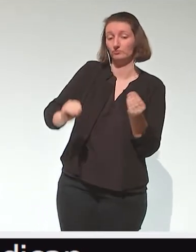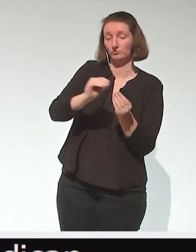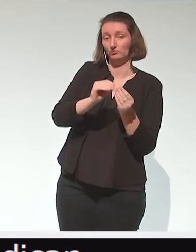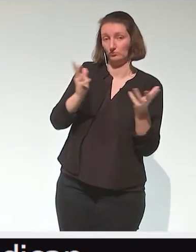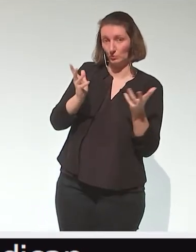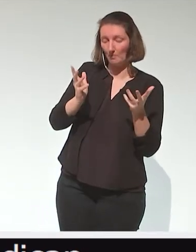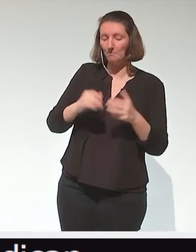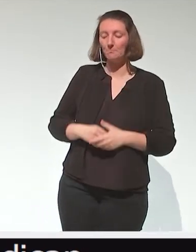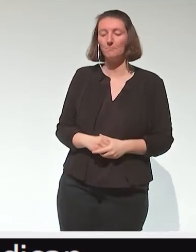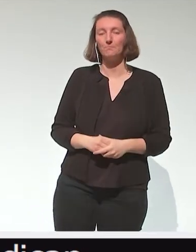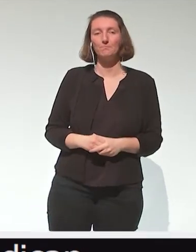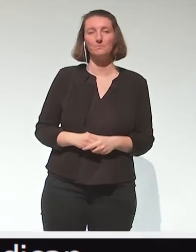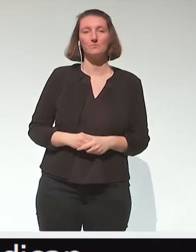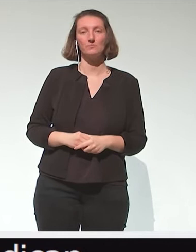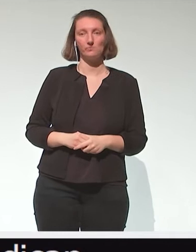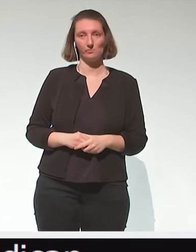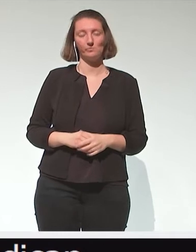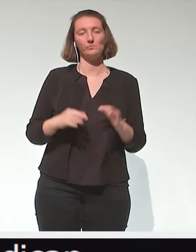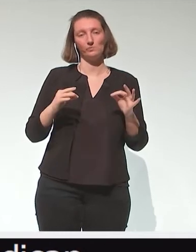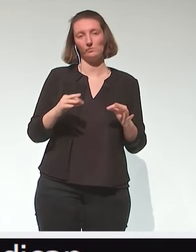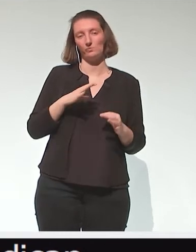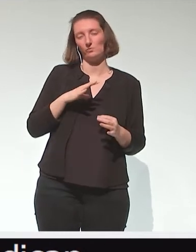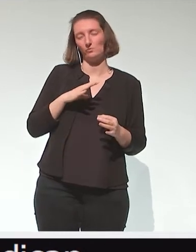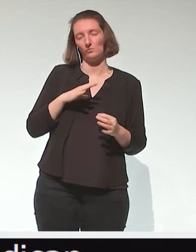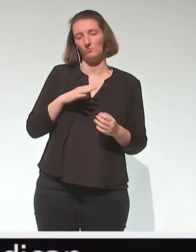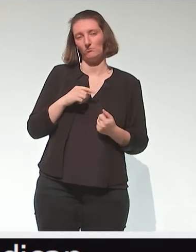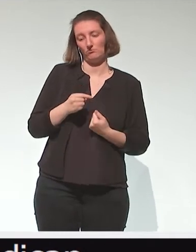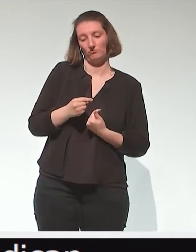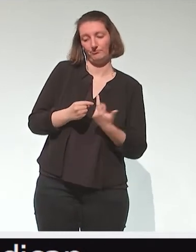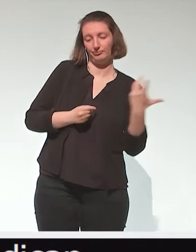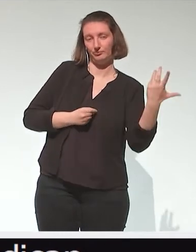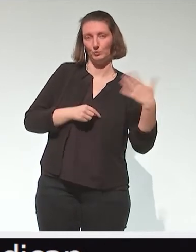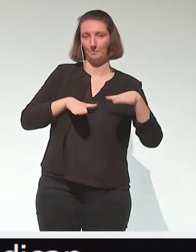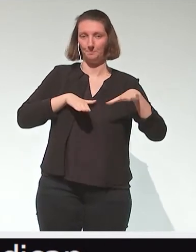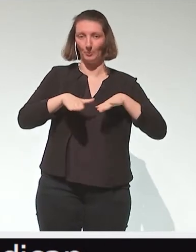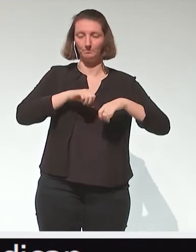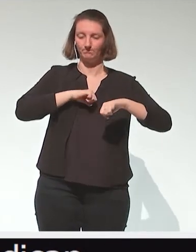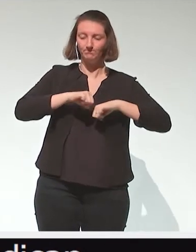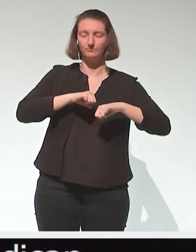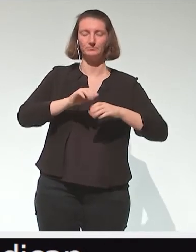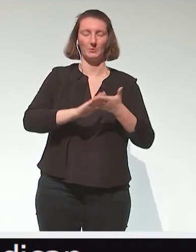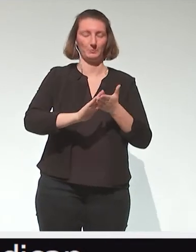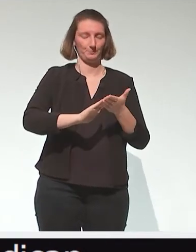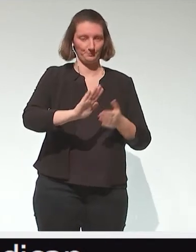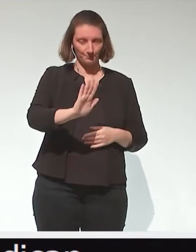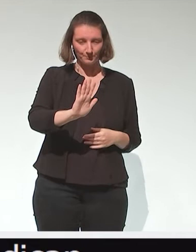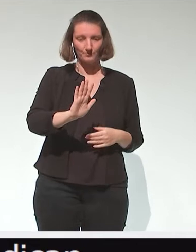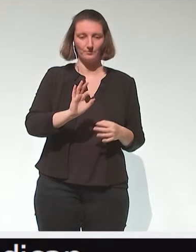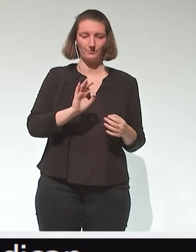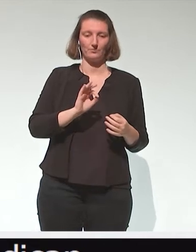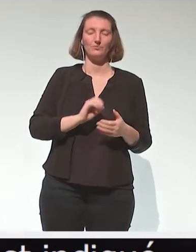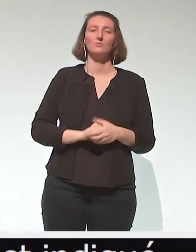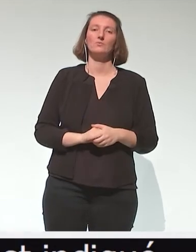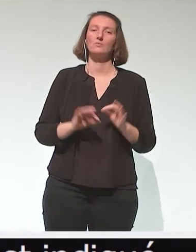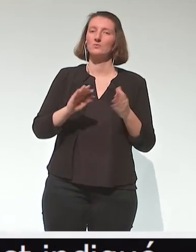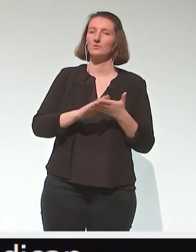action plans or campaigns, or awards is the right word actually, yeah, for diversity policies.